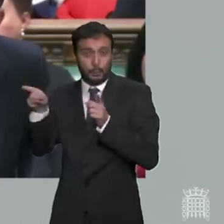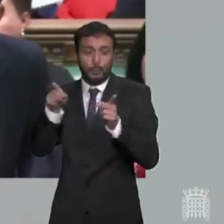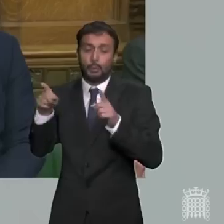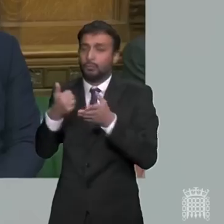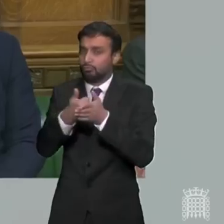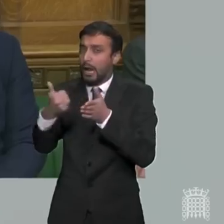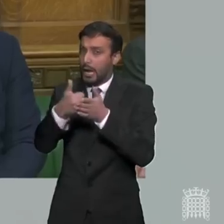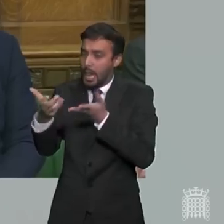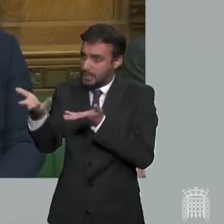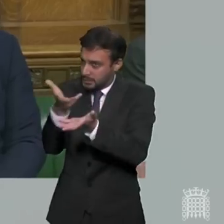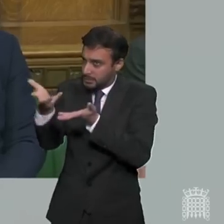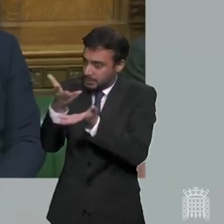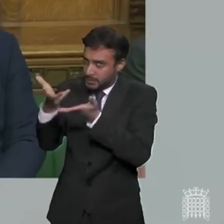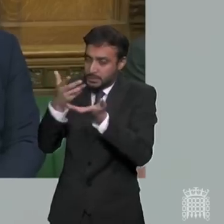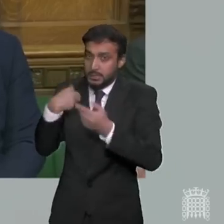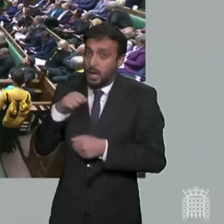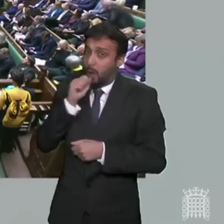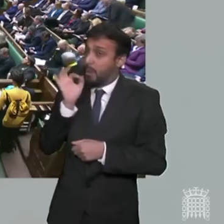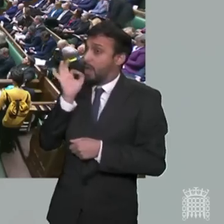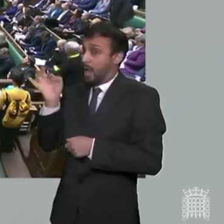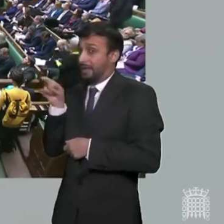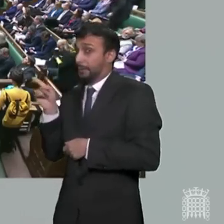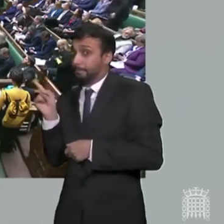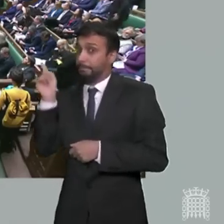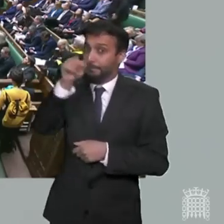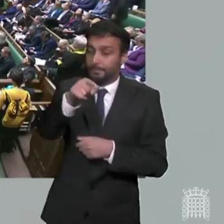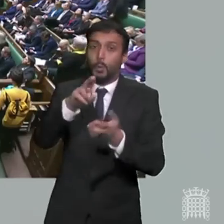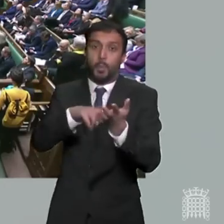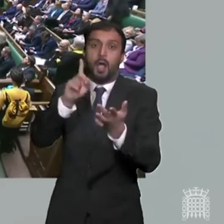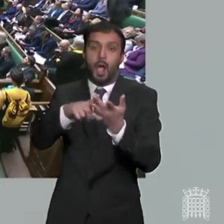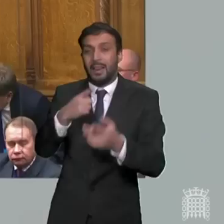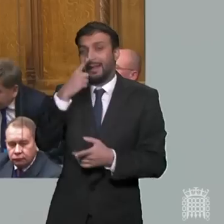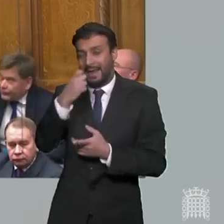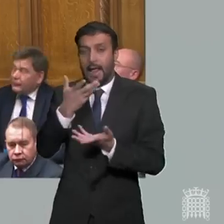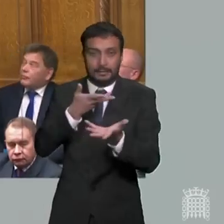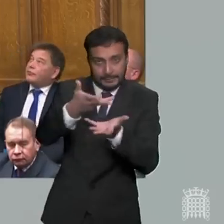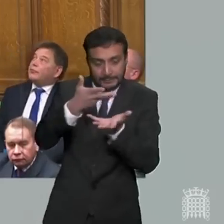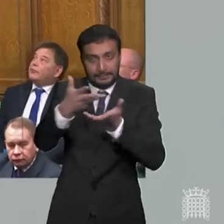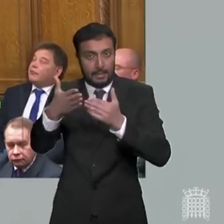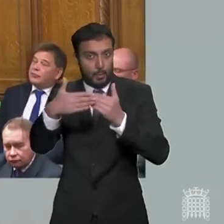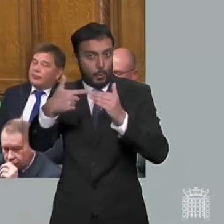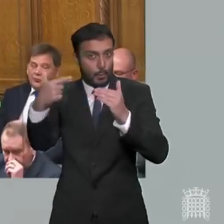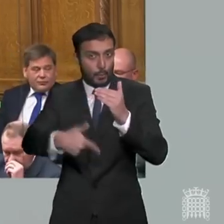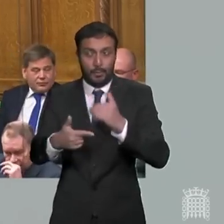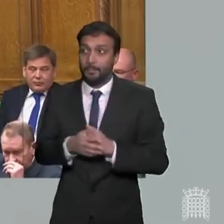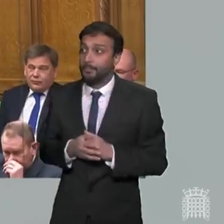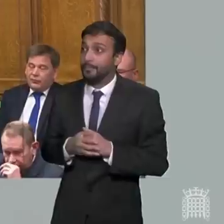Northern Ireland to discuss these things in person. Baron Henry. Thank you, Mr. Speaker. We just had Small Business Saturday, where we